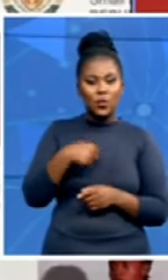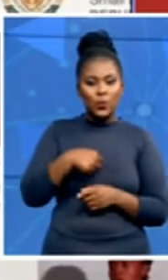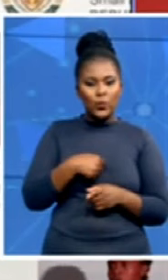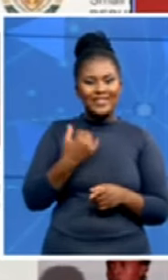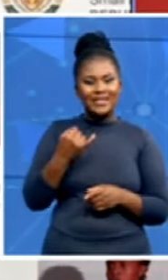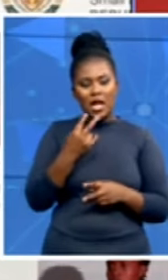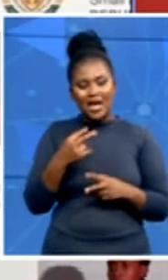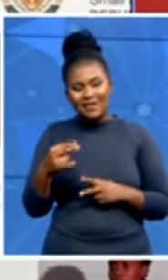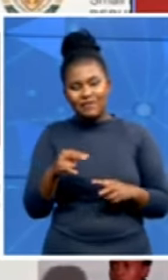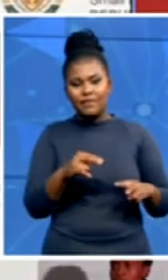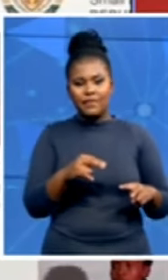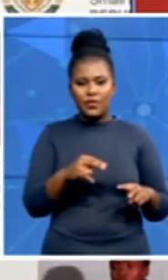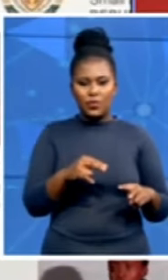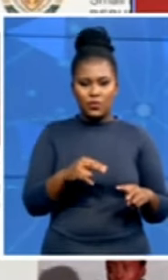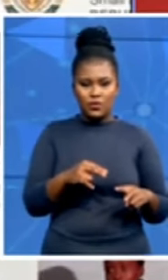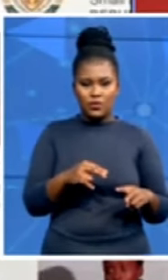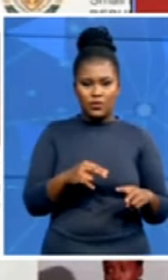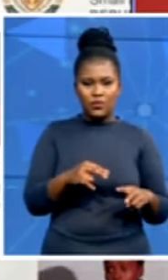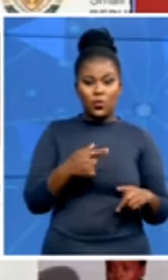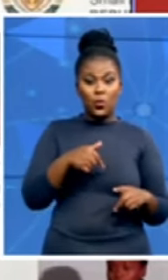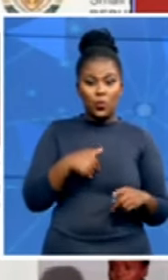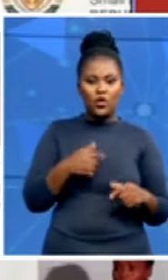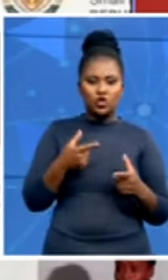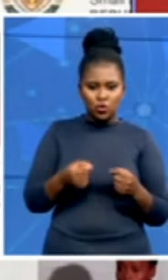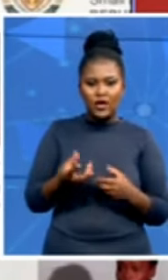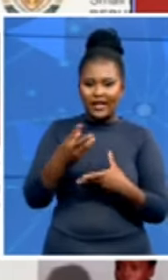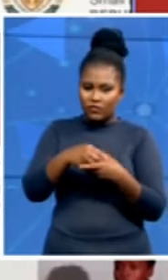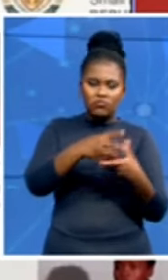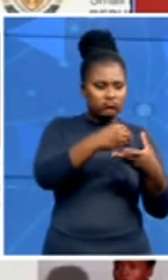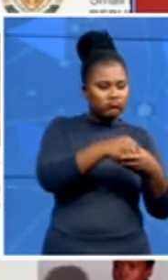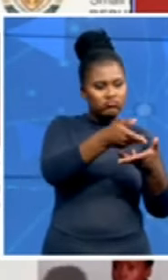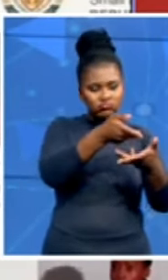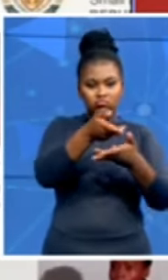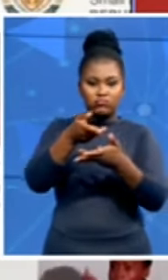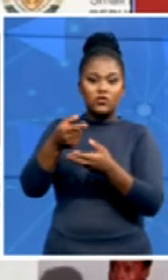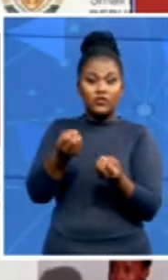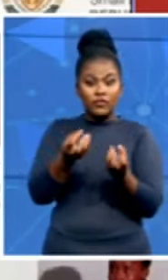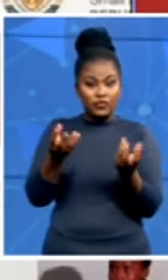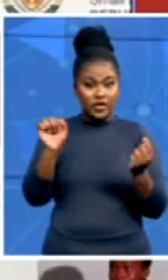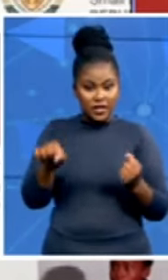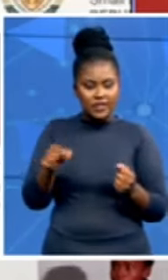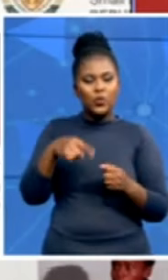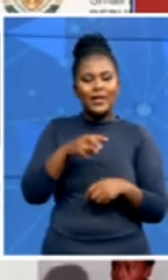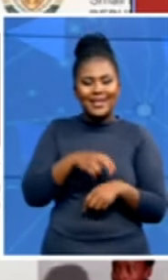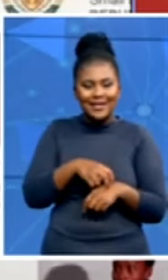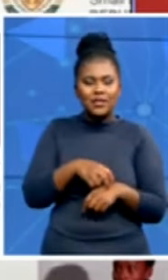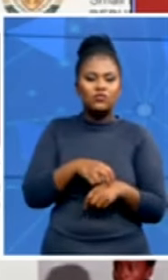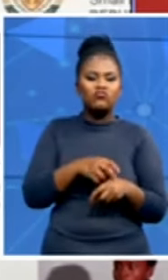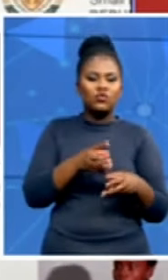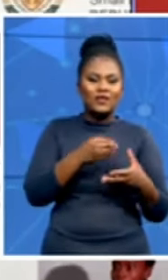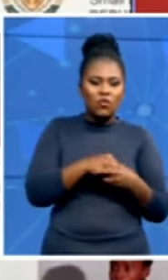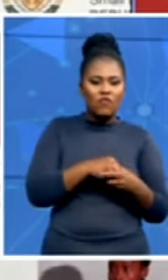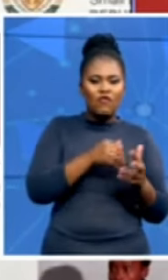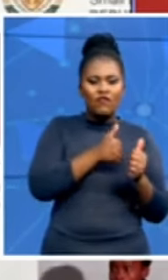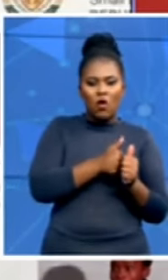of these interventions that we are providing, we have to comply with the PFMA. And therefore, anything